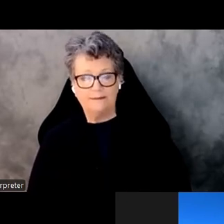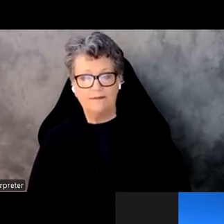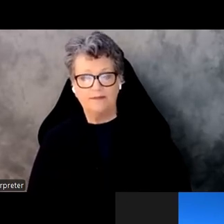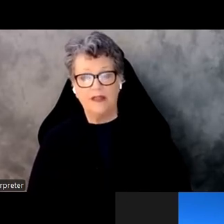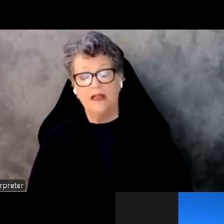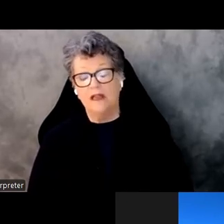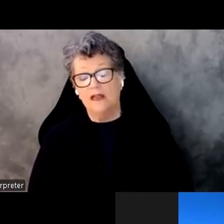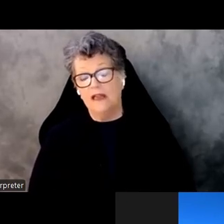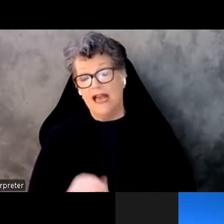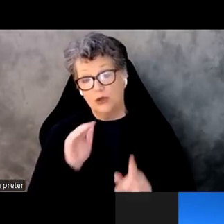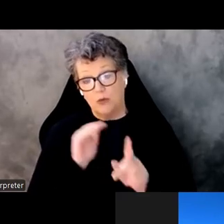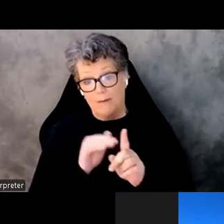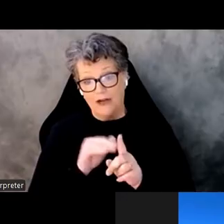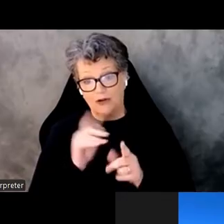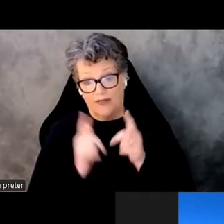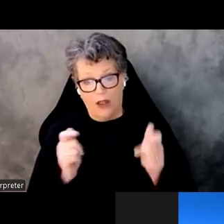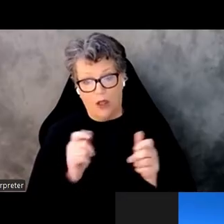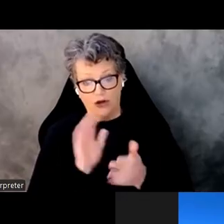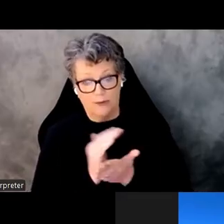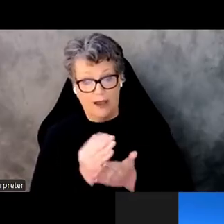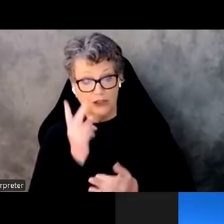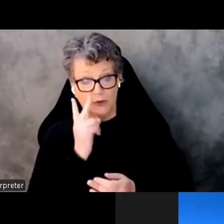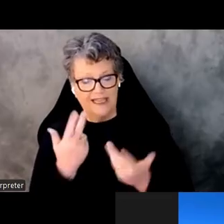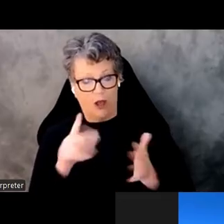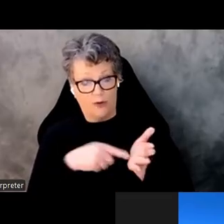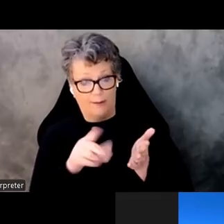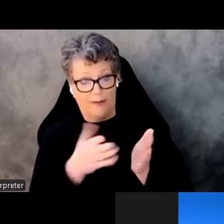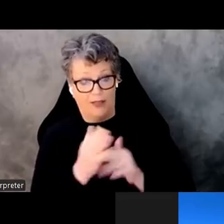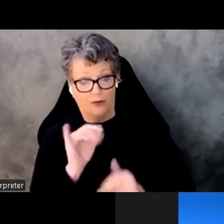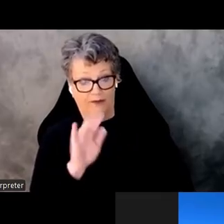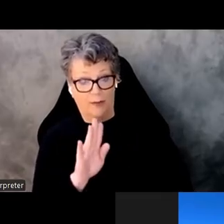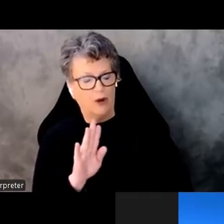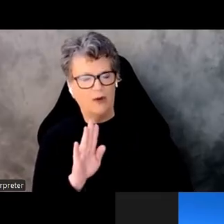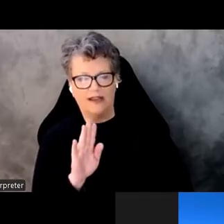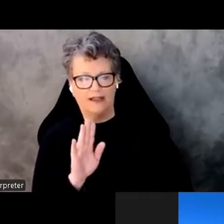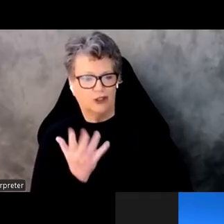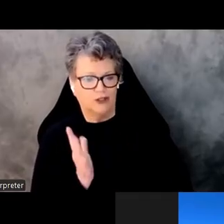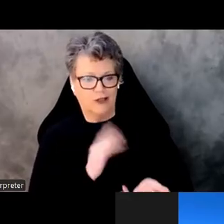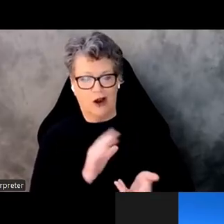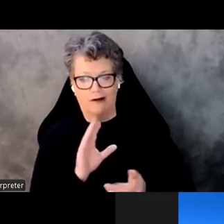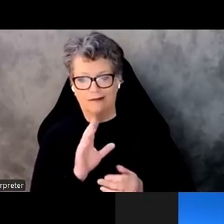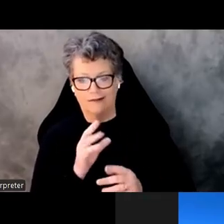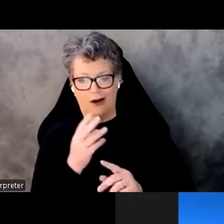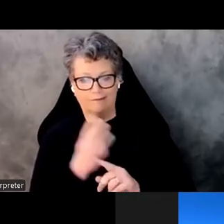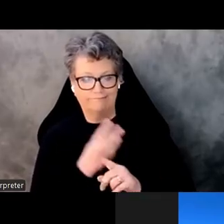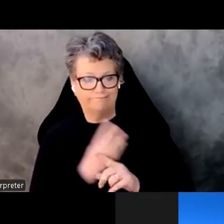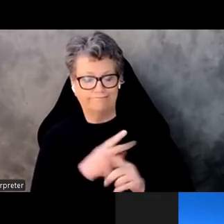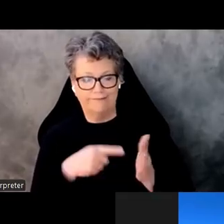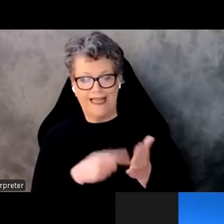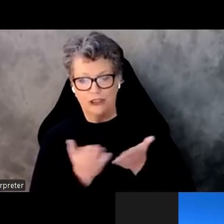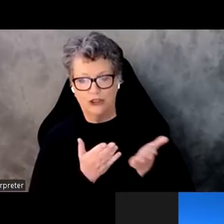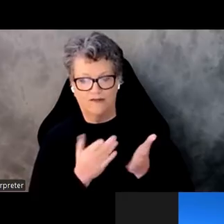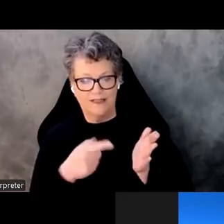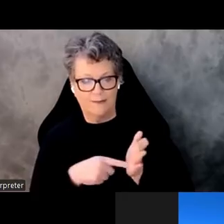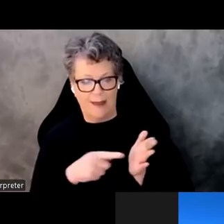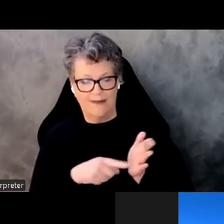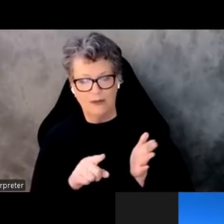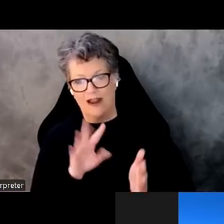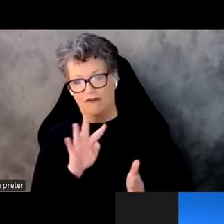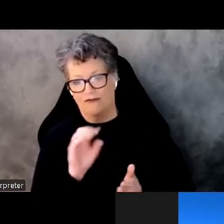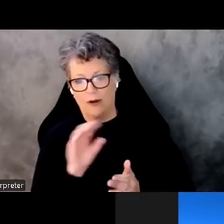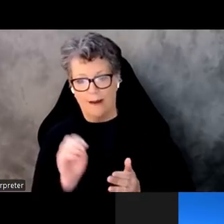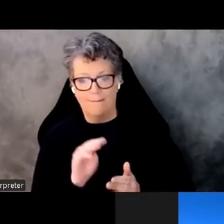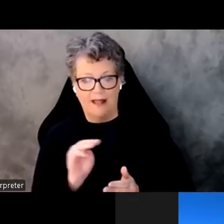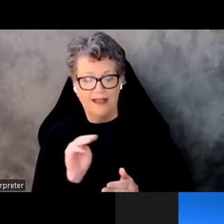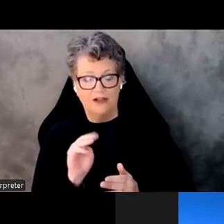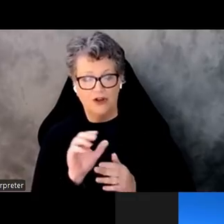as a reminder, that large amount that you see already paid through February is just a function of our semi-annual debt service payments. We made about a $40 million